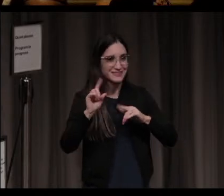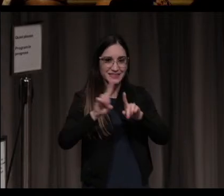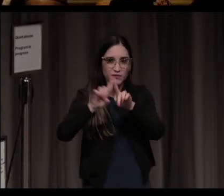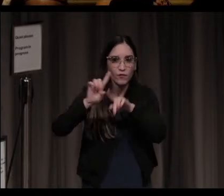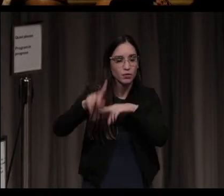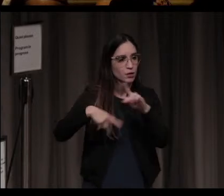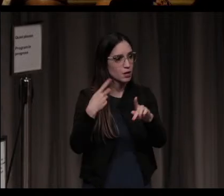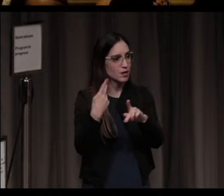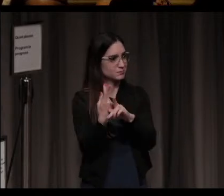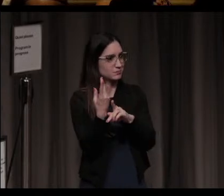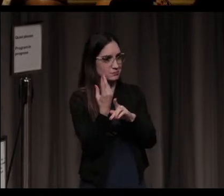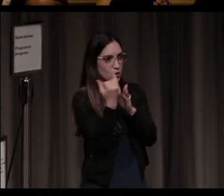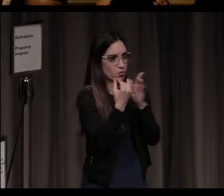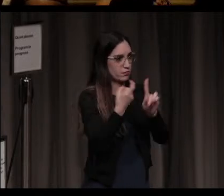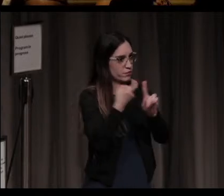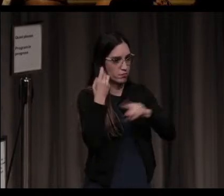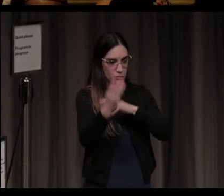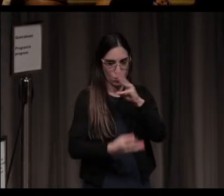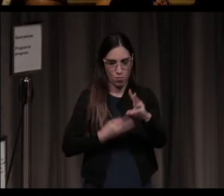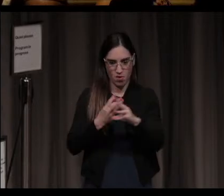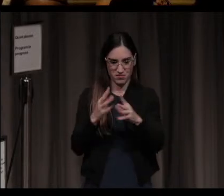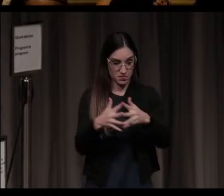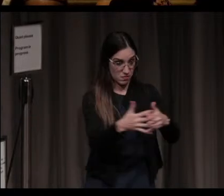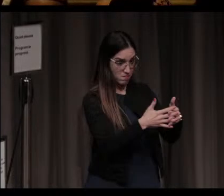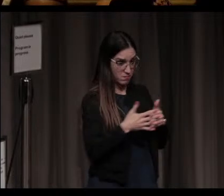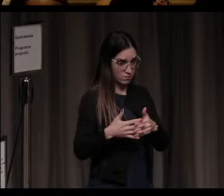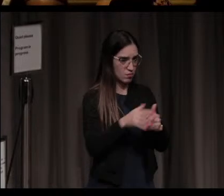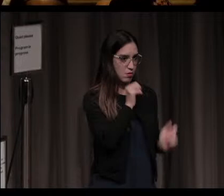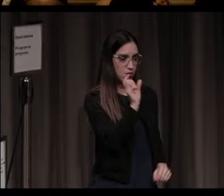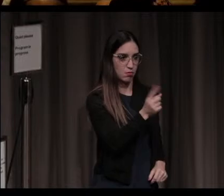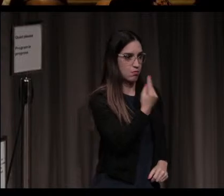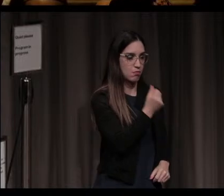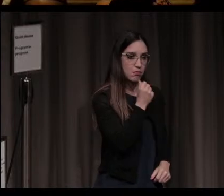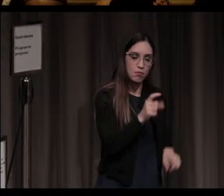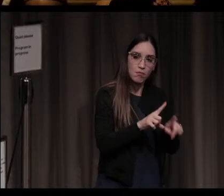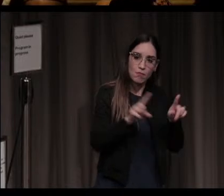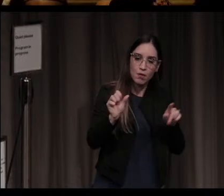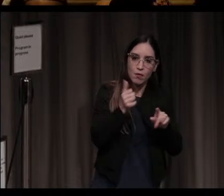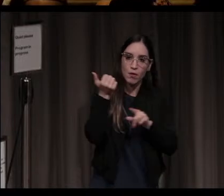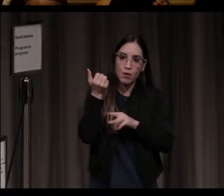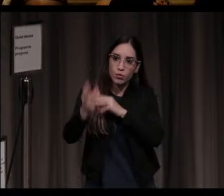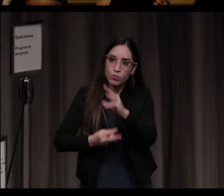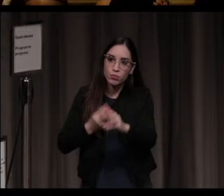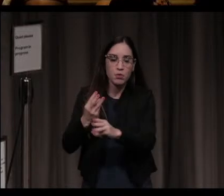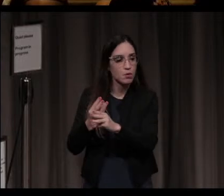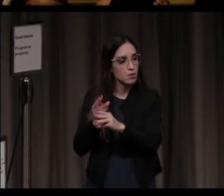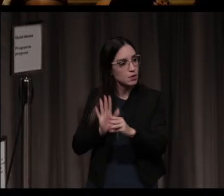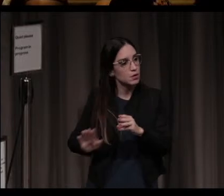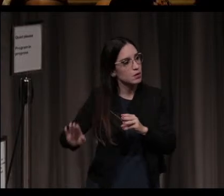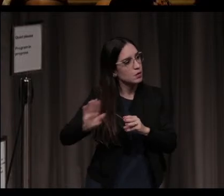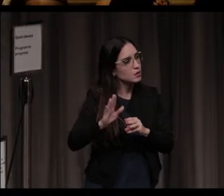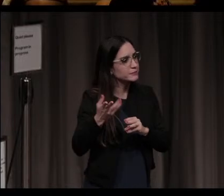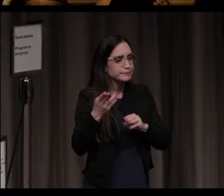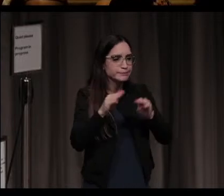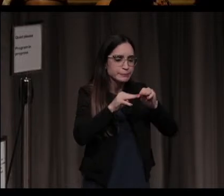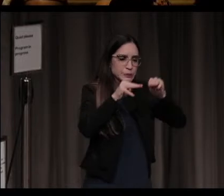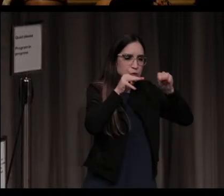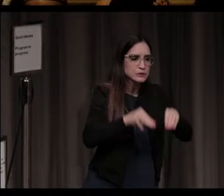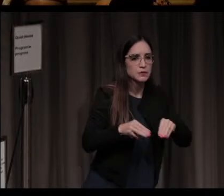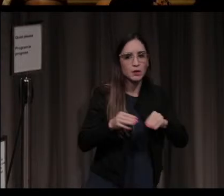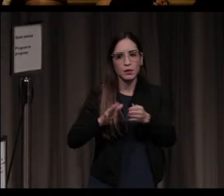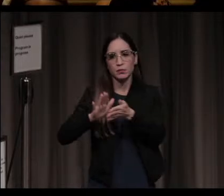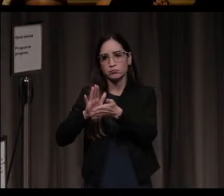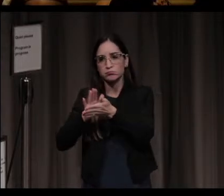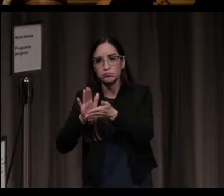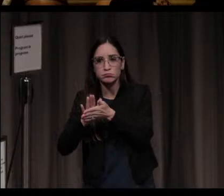the world. And it was really having its own foot in those conversations, even though institutions like museums or academia hasn't, you